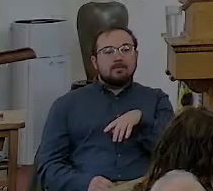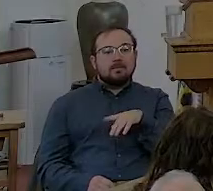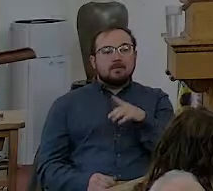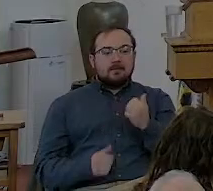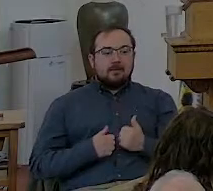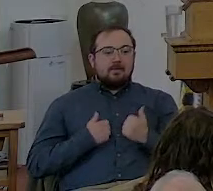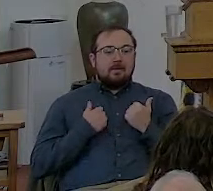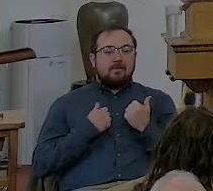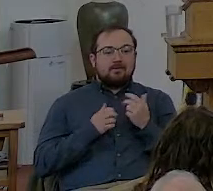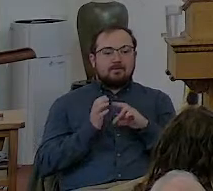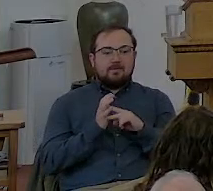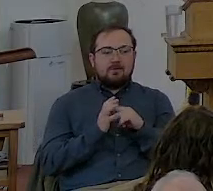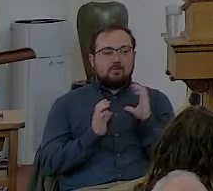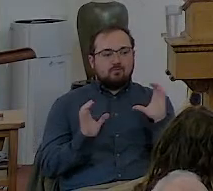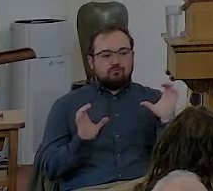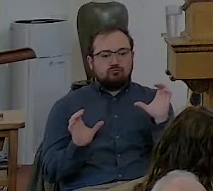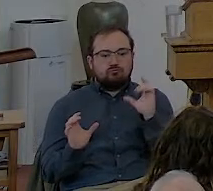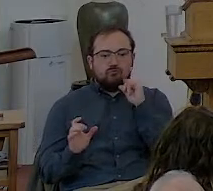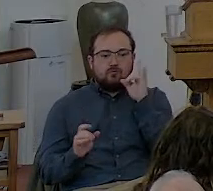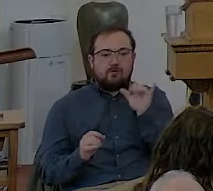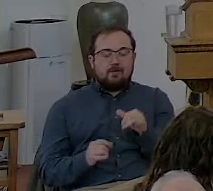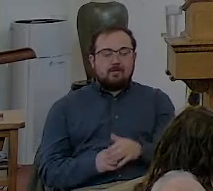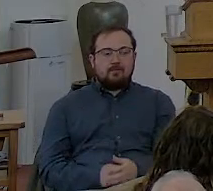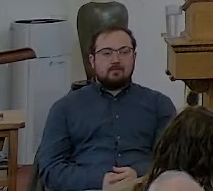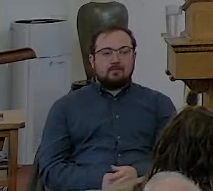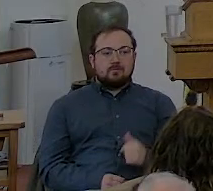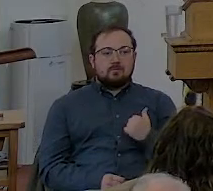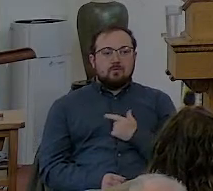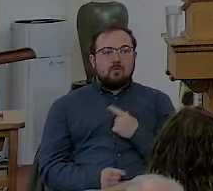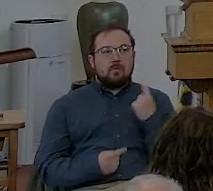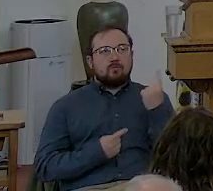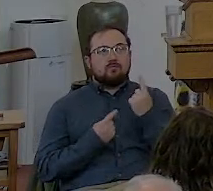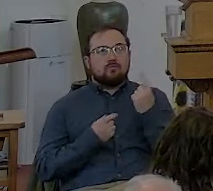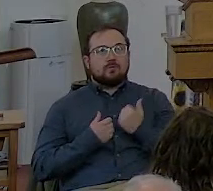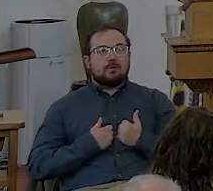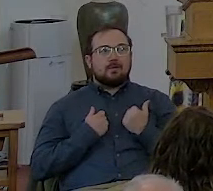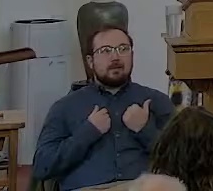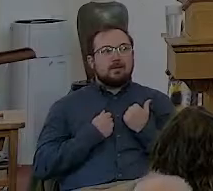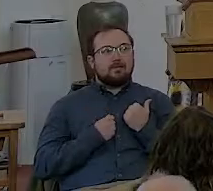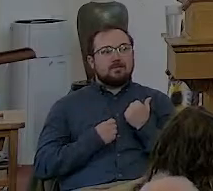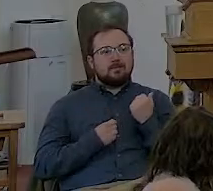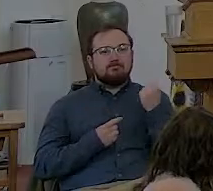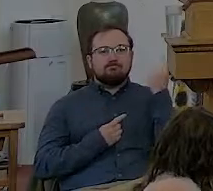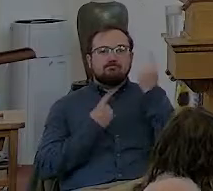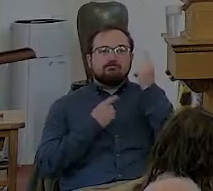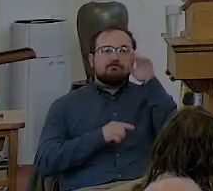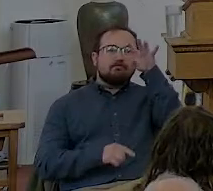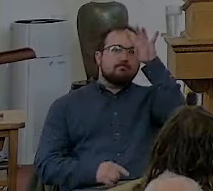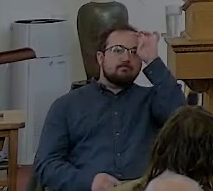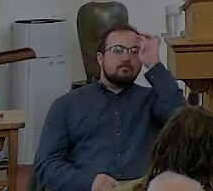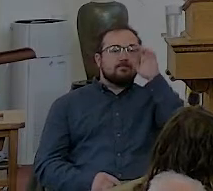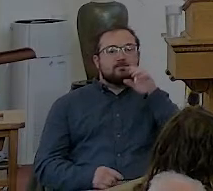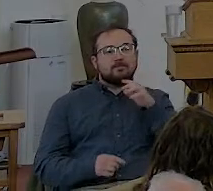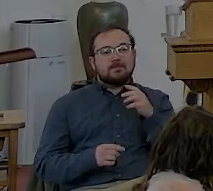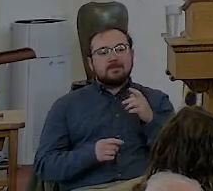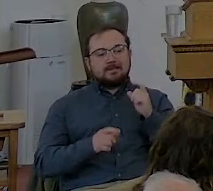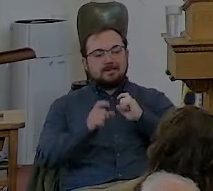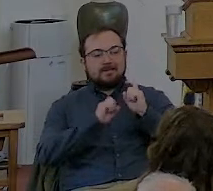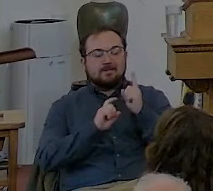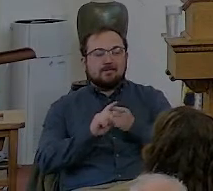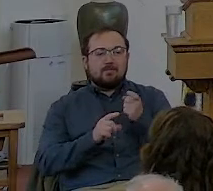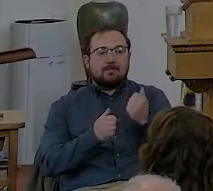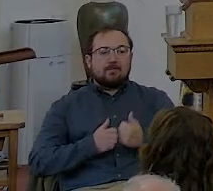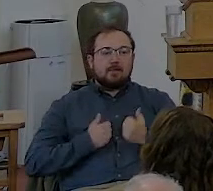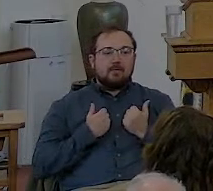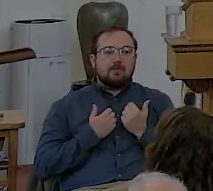of meaning. We gather to wonder at life's mysteries, express our gratitude of life's gifts, and grieve